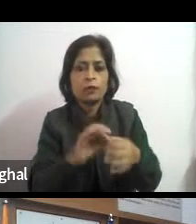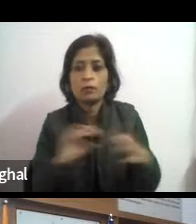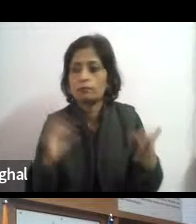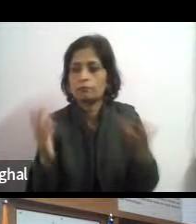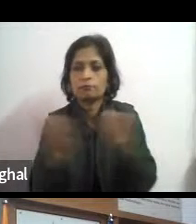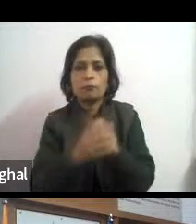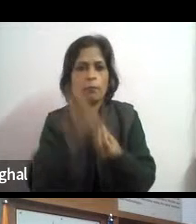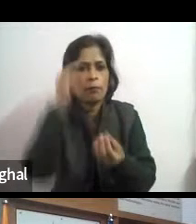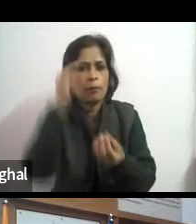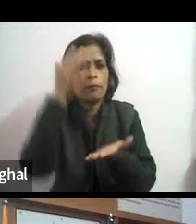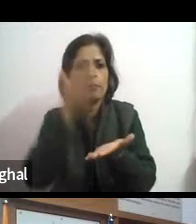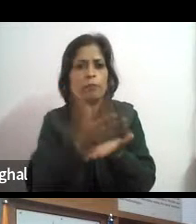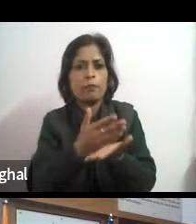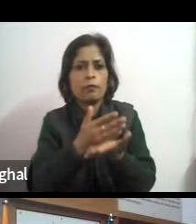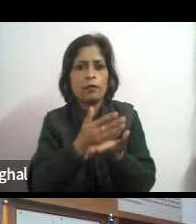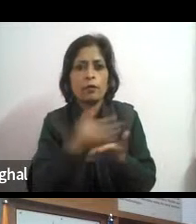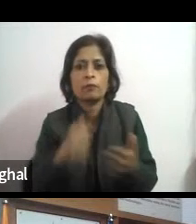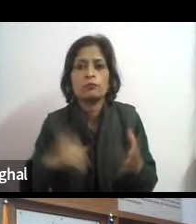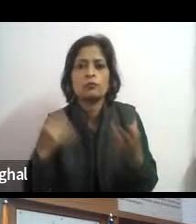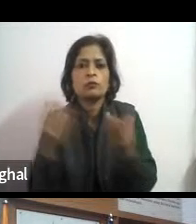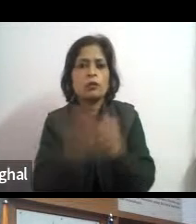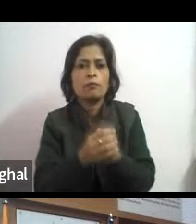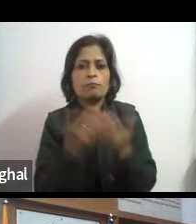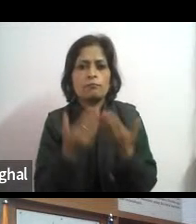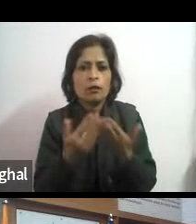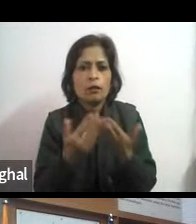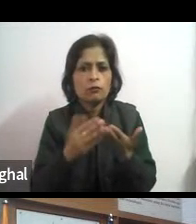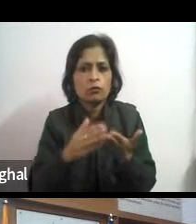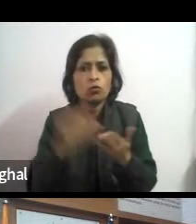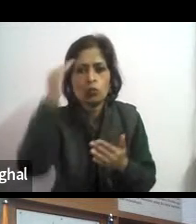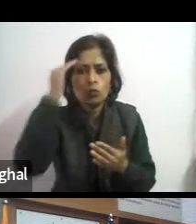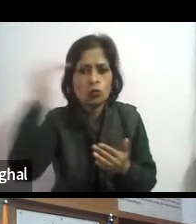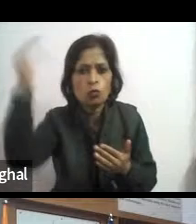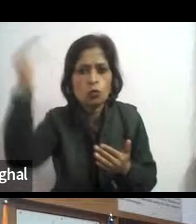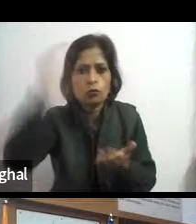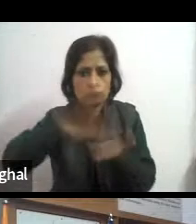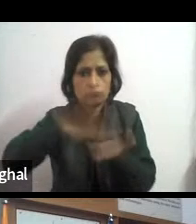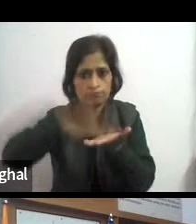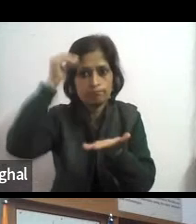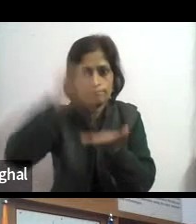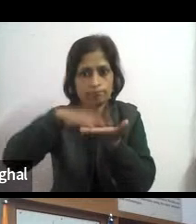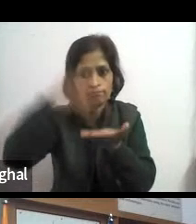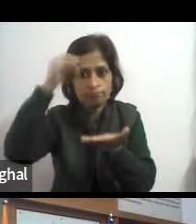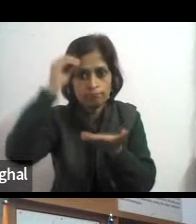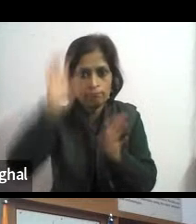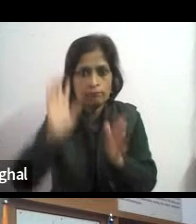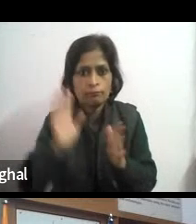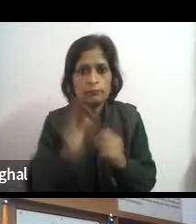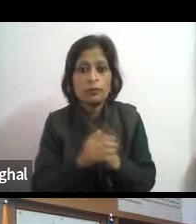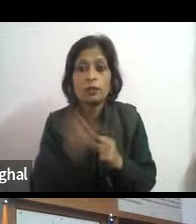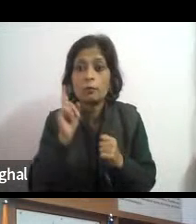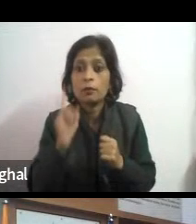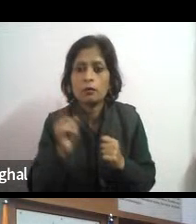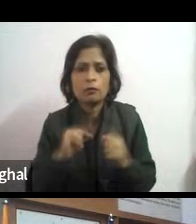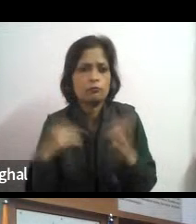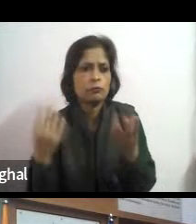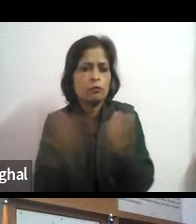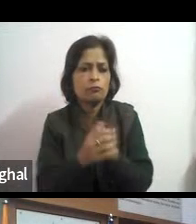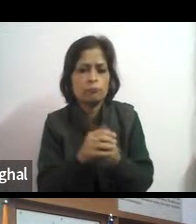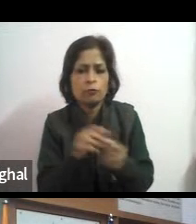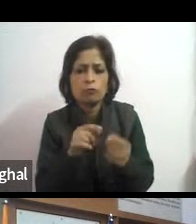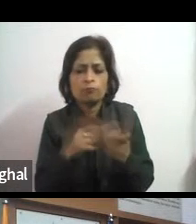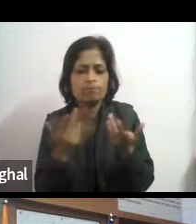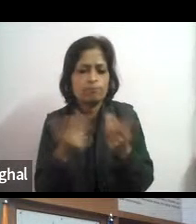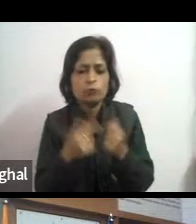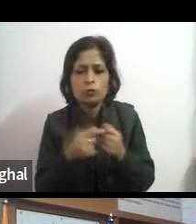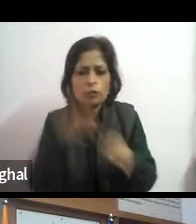the fact that we want to imbibe the education and knowledge in the brains of the people, but otherwise we need to trigger it. And now, since